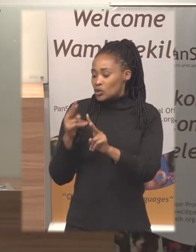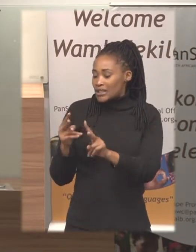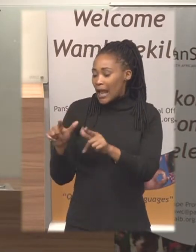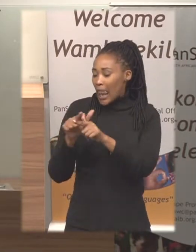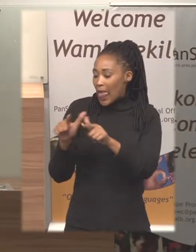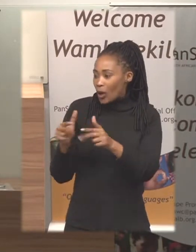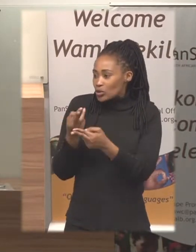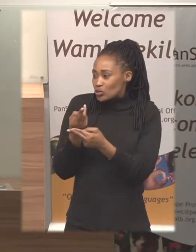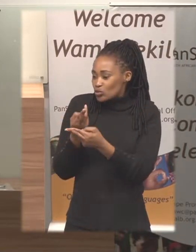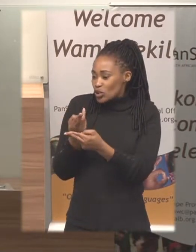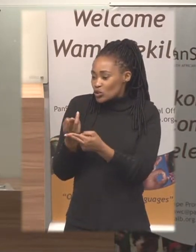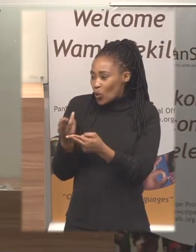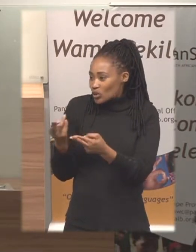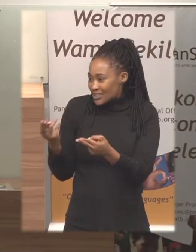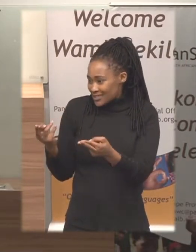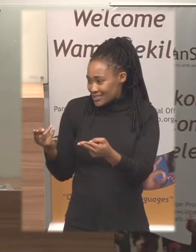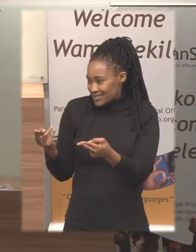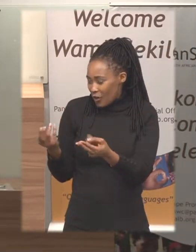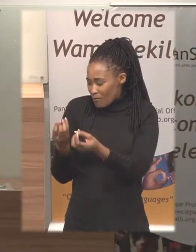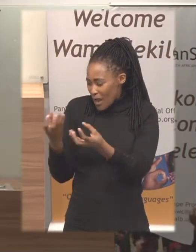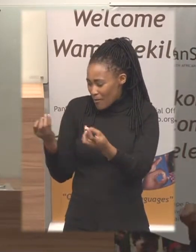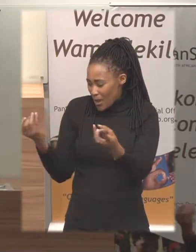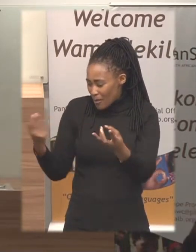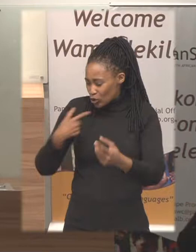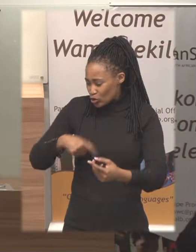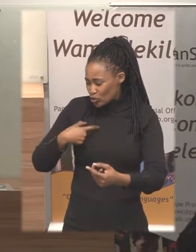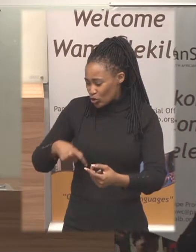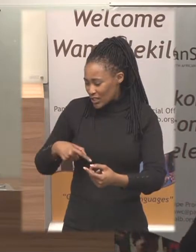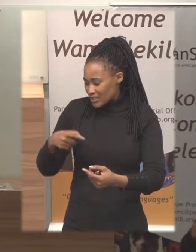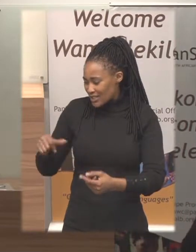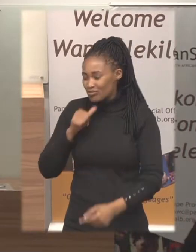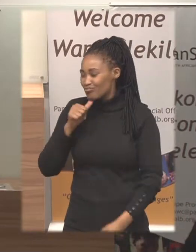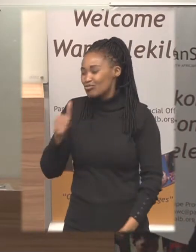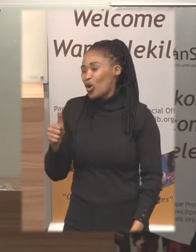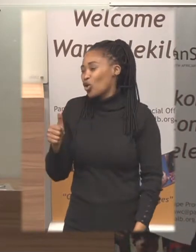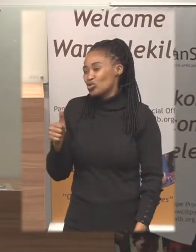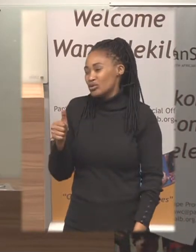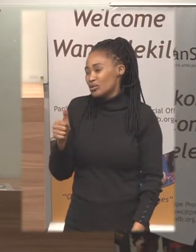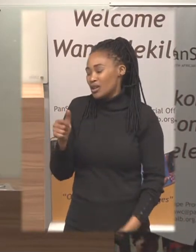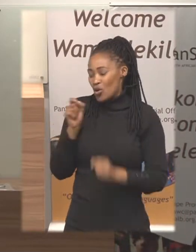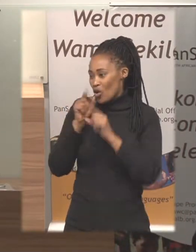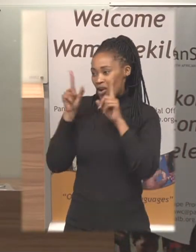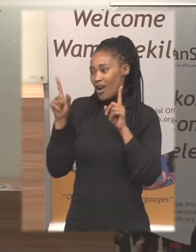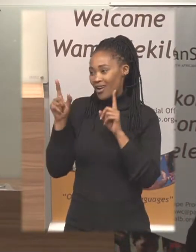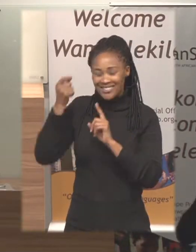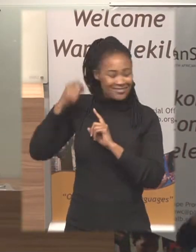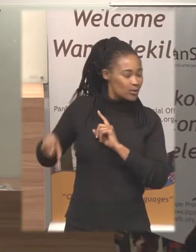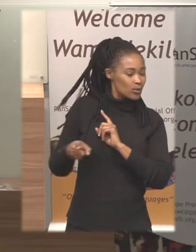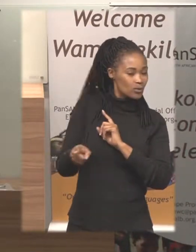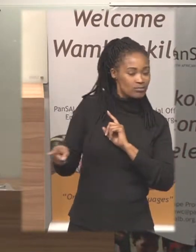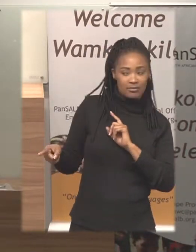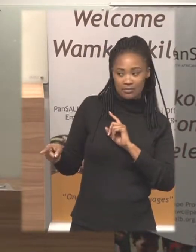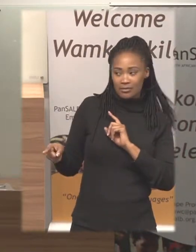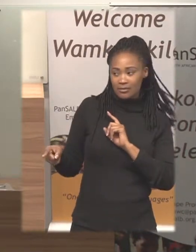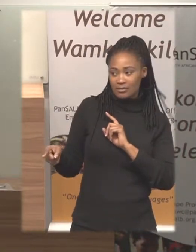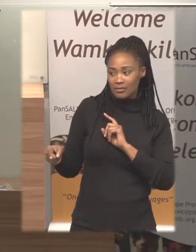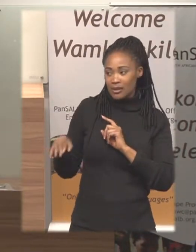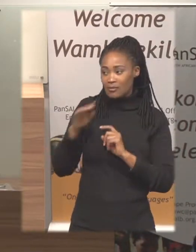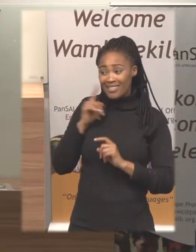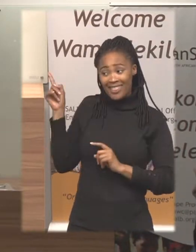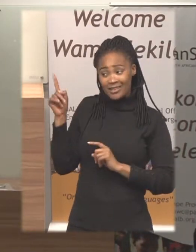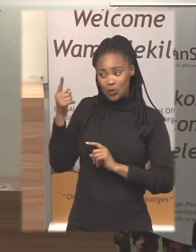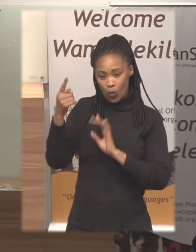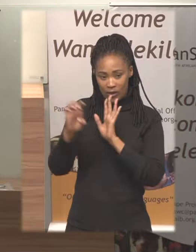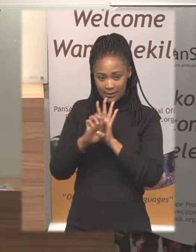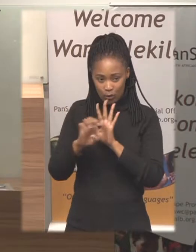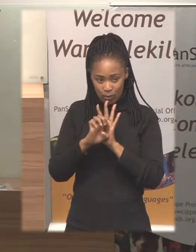resources of the majority of our learners in South Africa. So that's one example